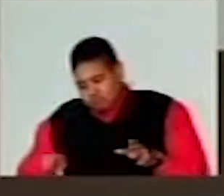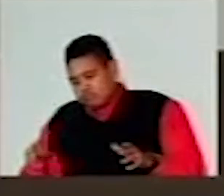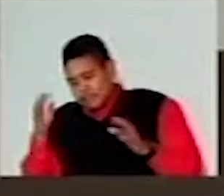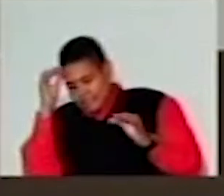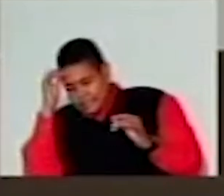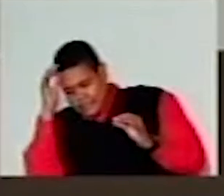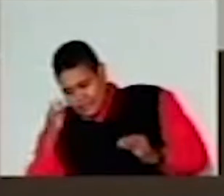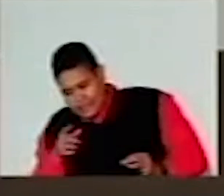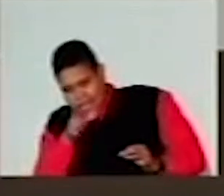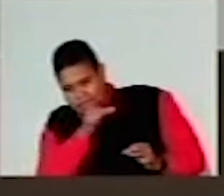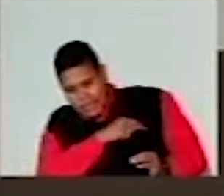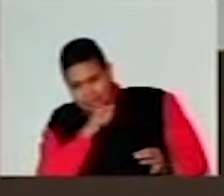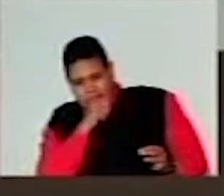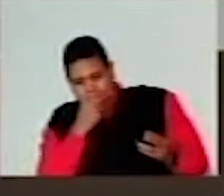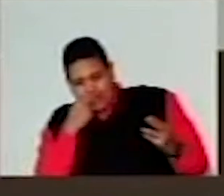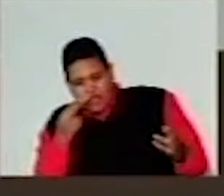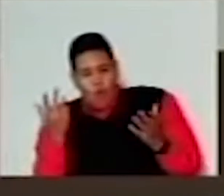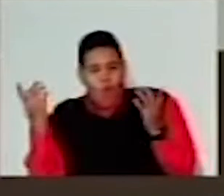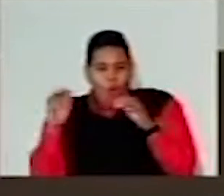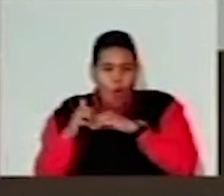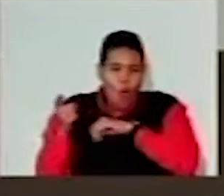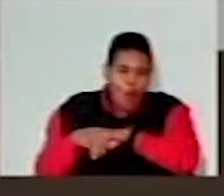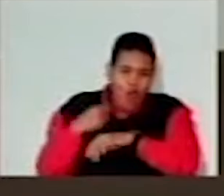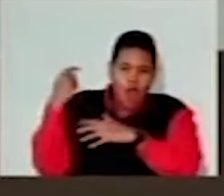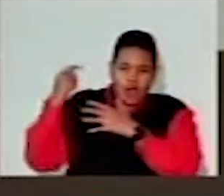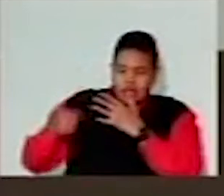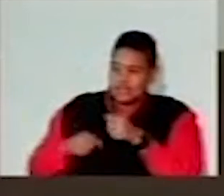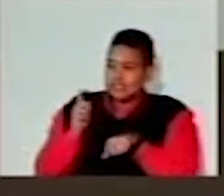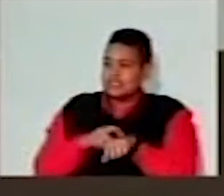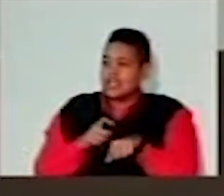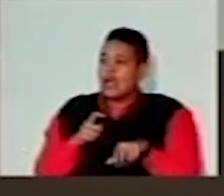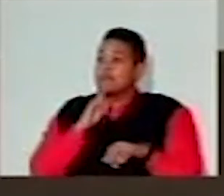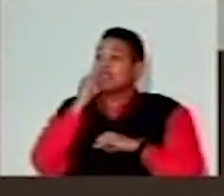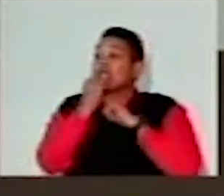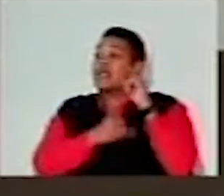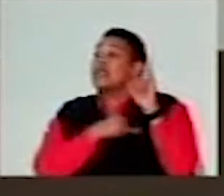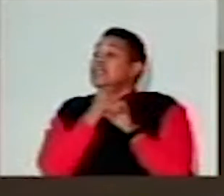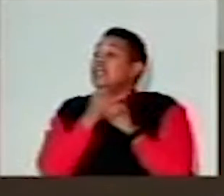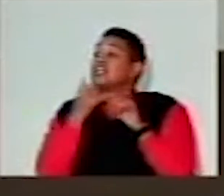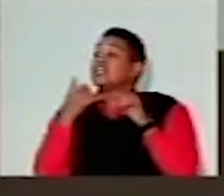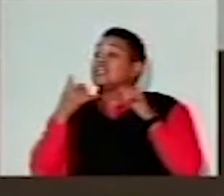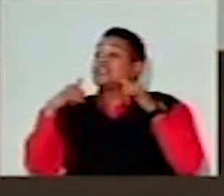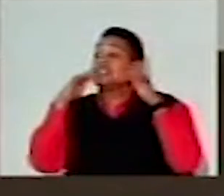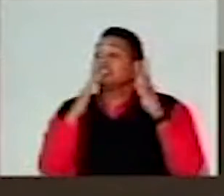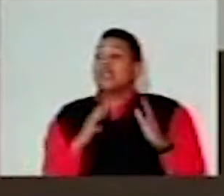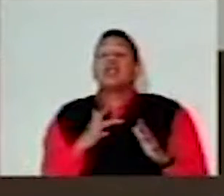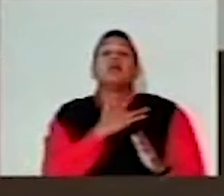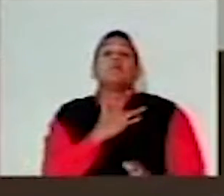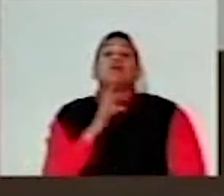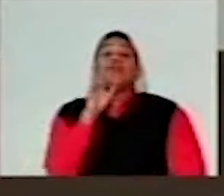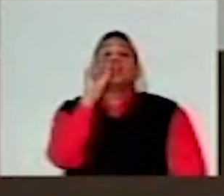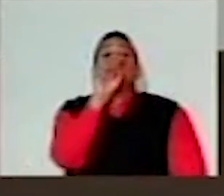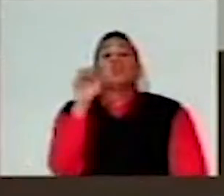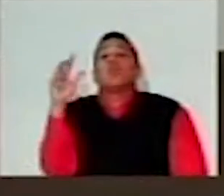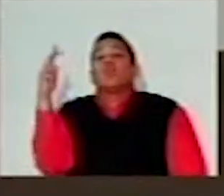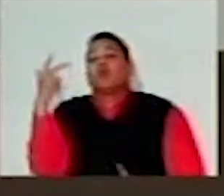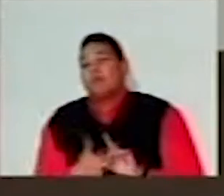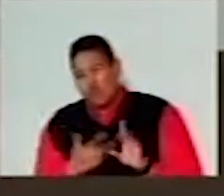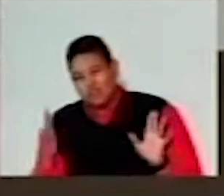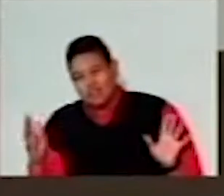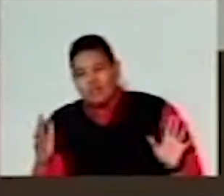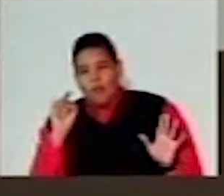The international standard is that the judgment should be delivered within 30 to 3 months. Within 3